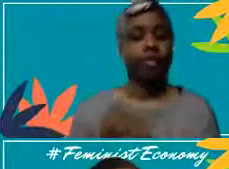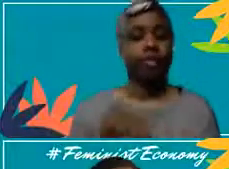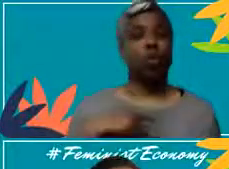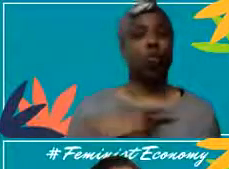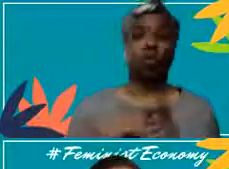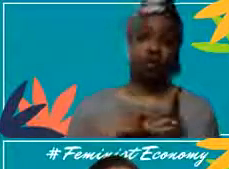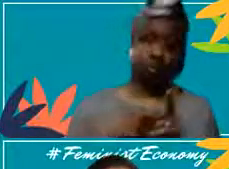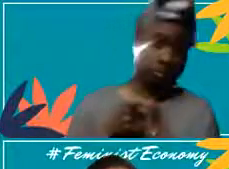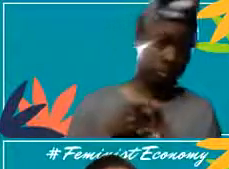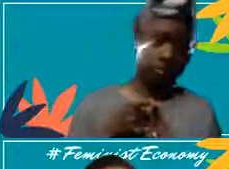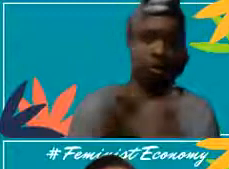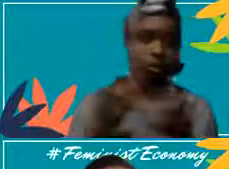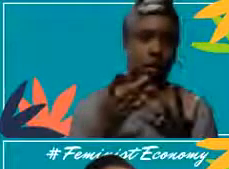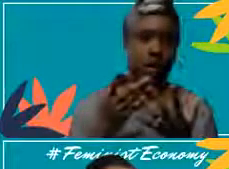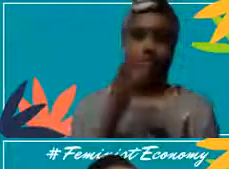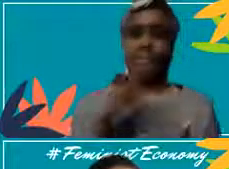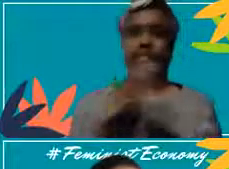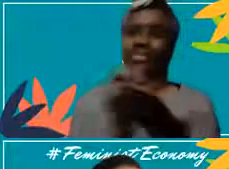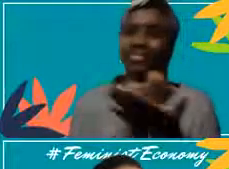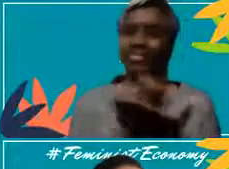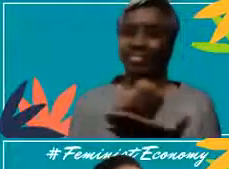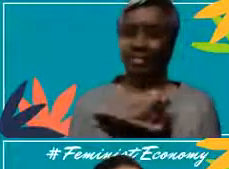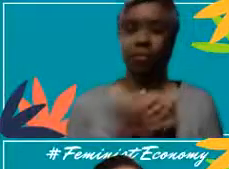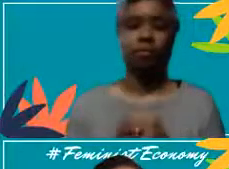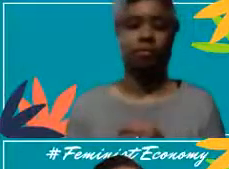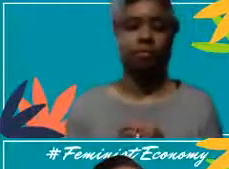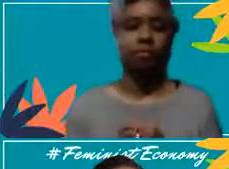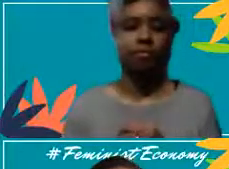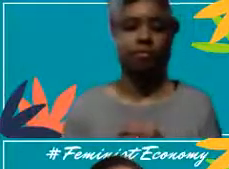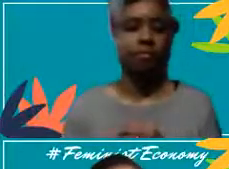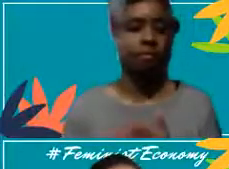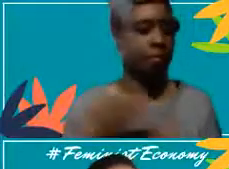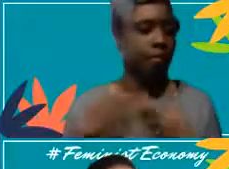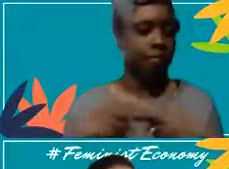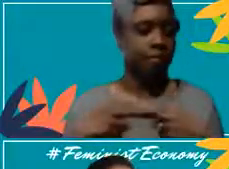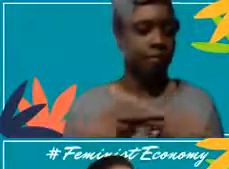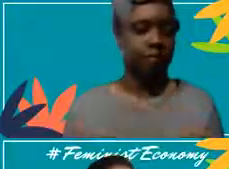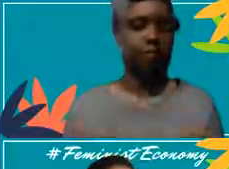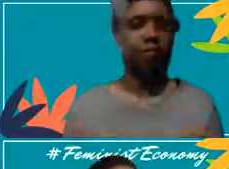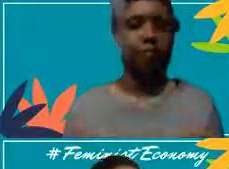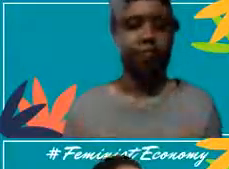about the feminist economy tonight. And if you could go to the next slide.